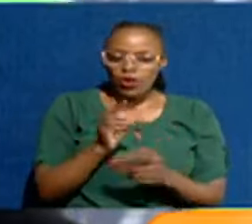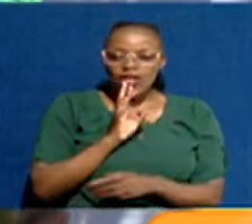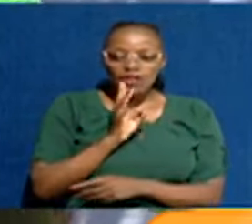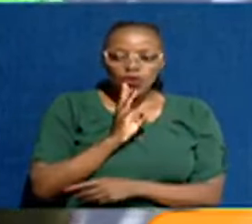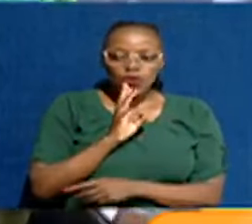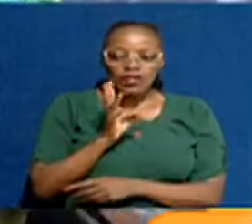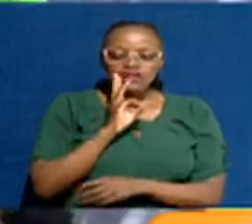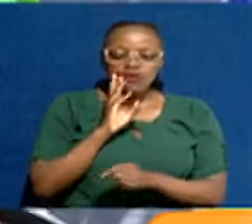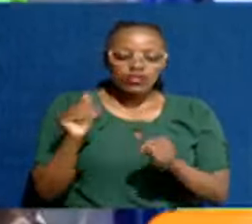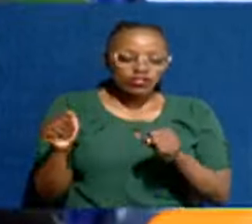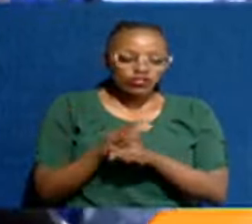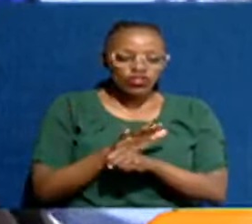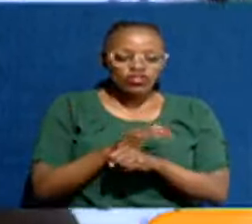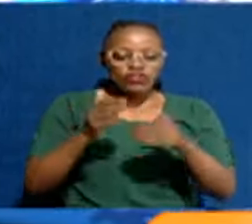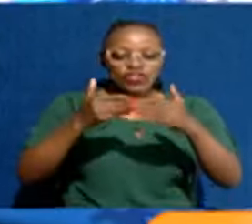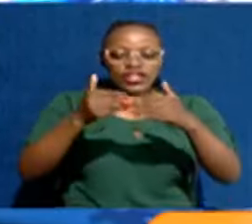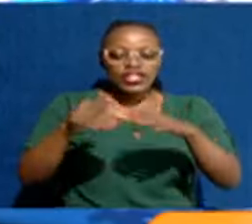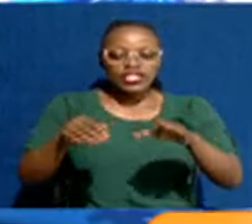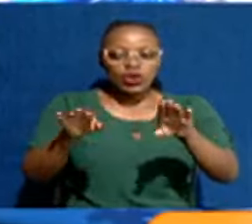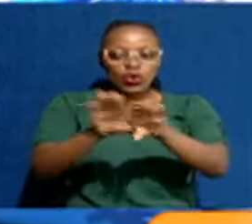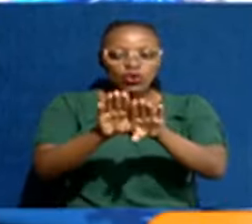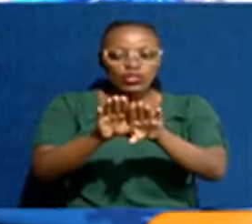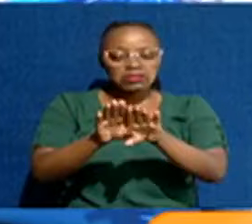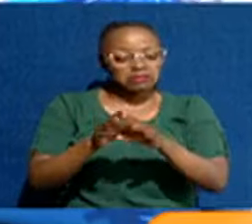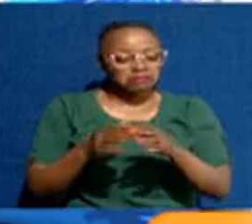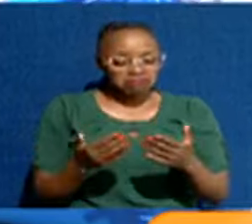Maji ikaja, geti ikajifunga.